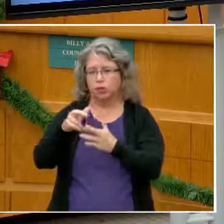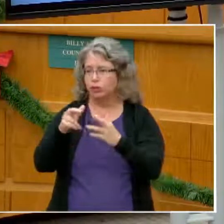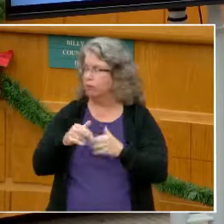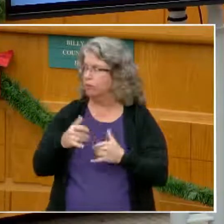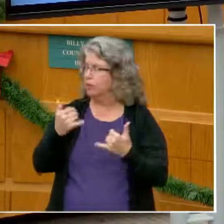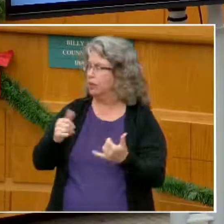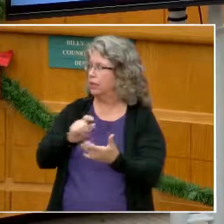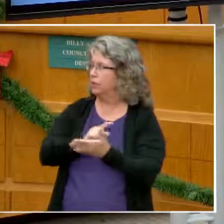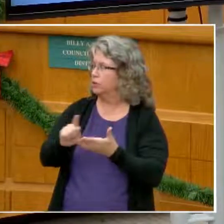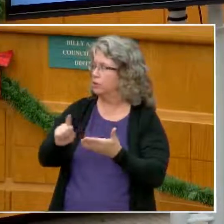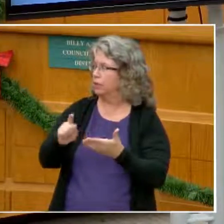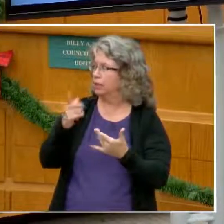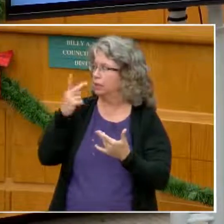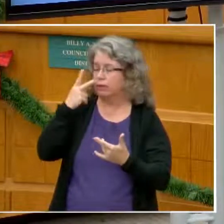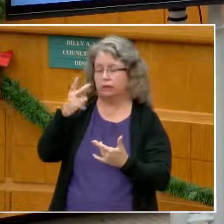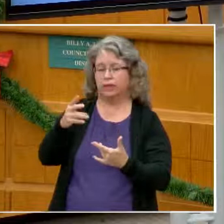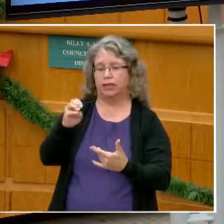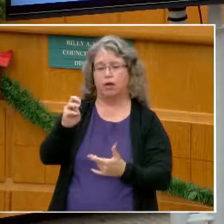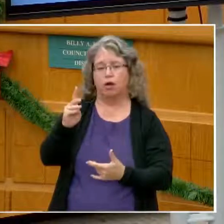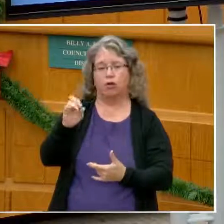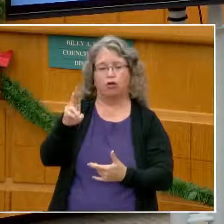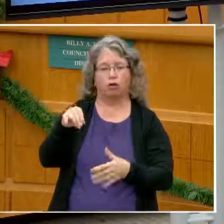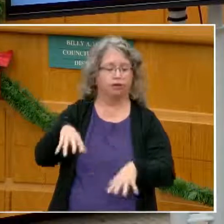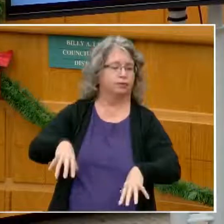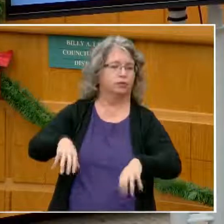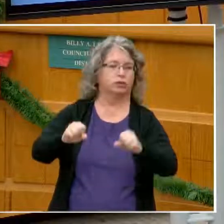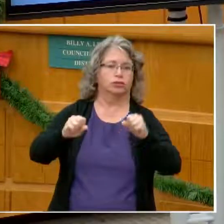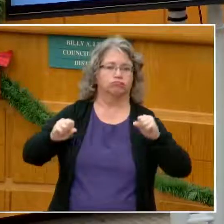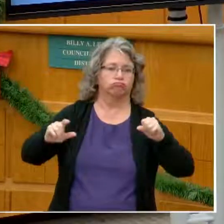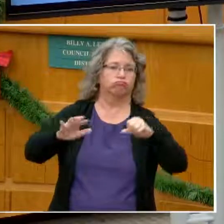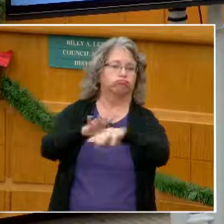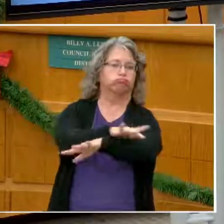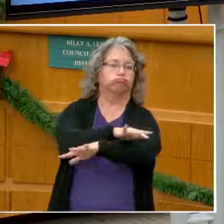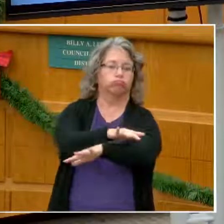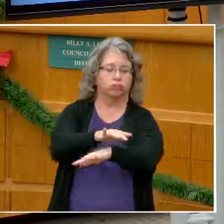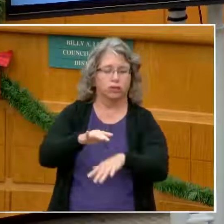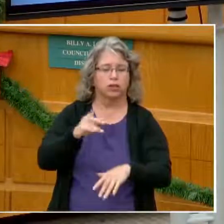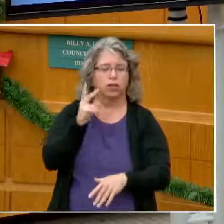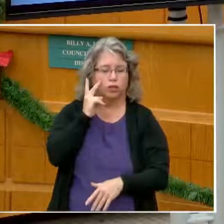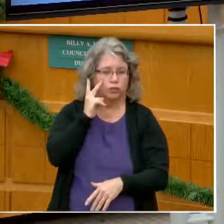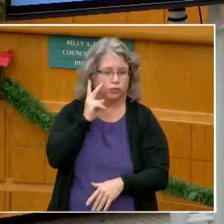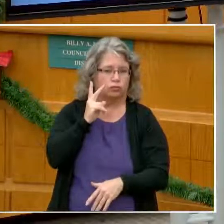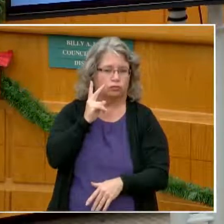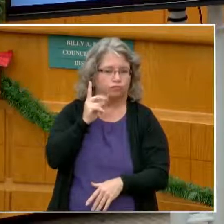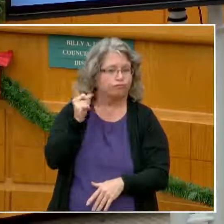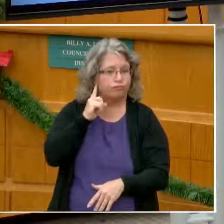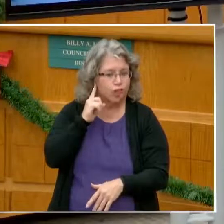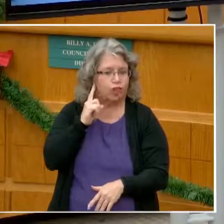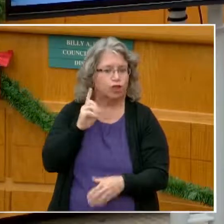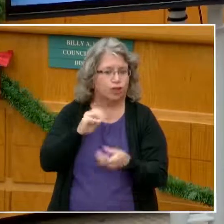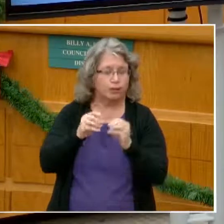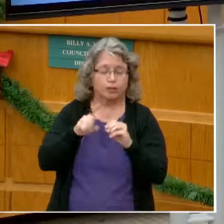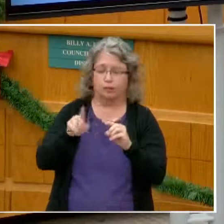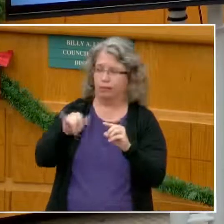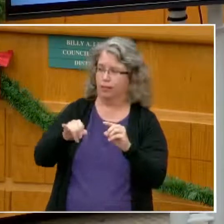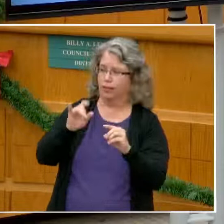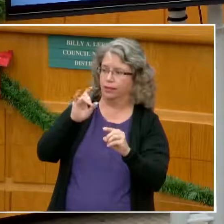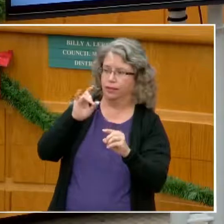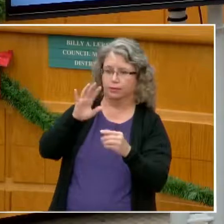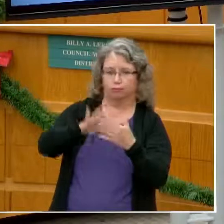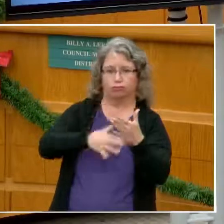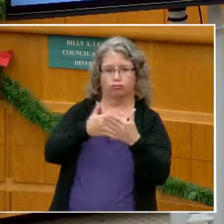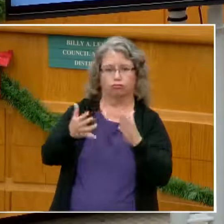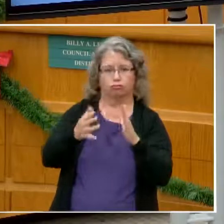at. Omicron has taken over. You've heard the numbers, but I think that this graphic shows it very well. You have that